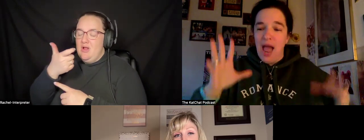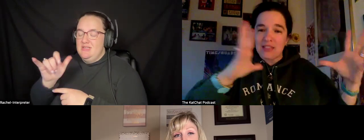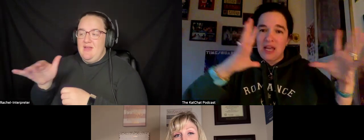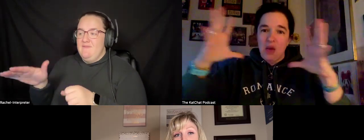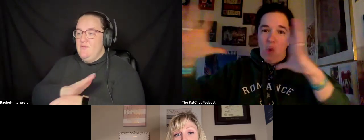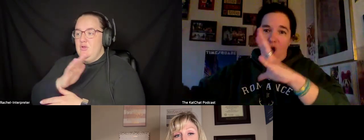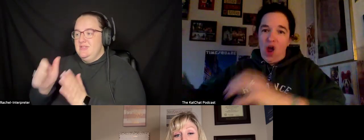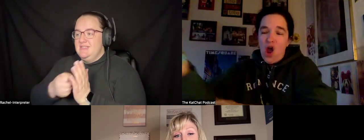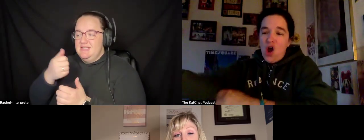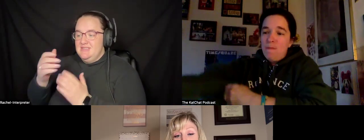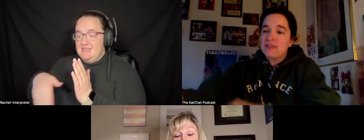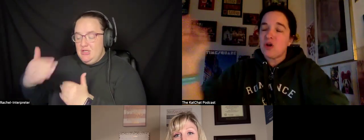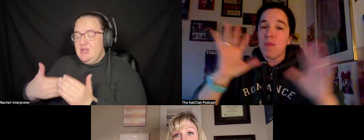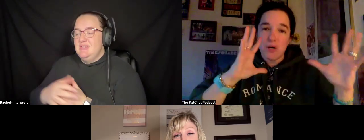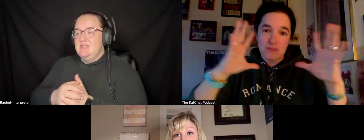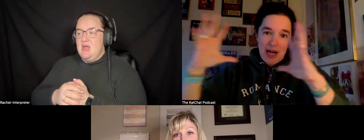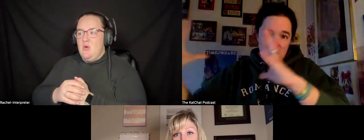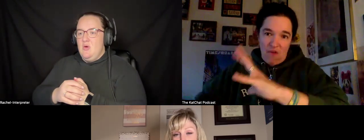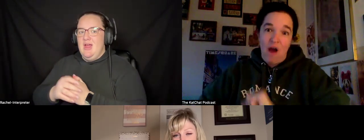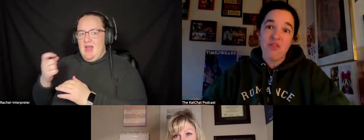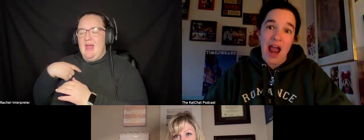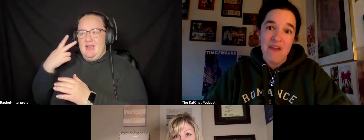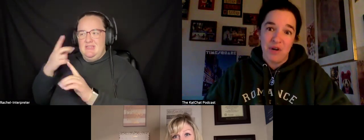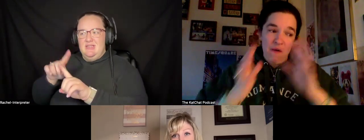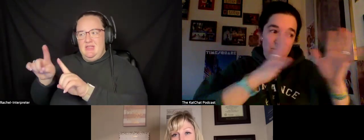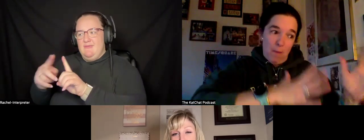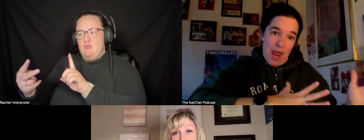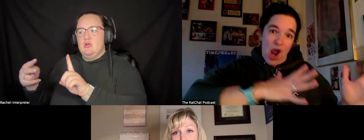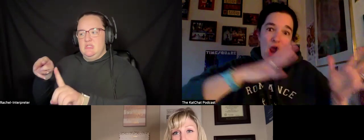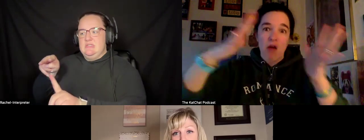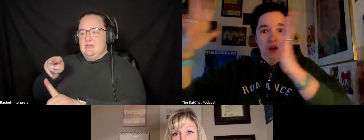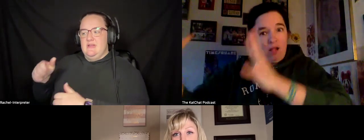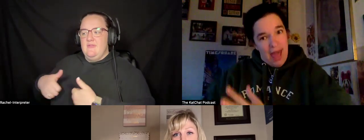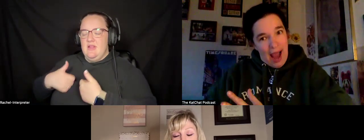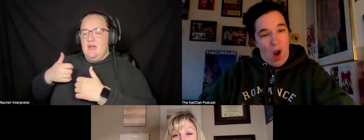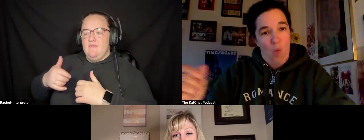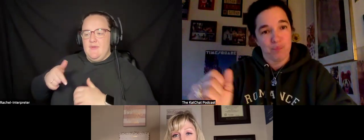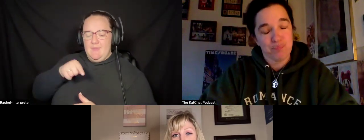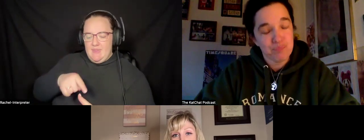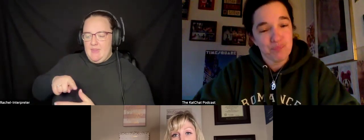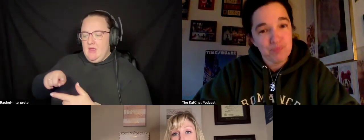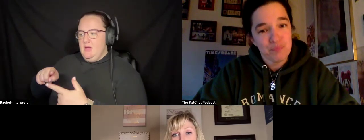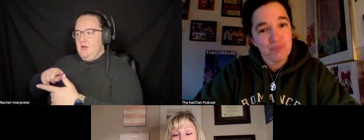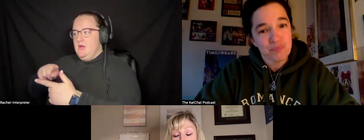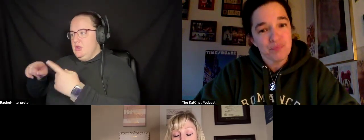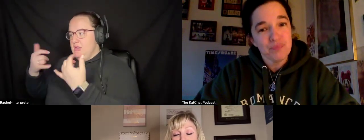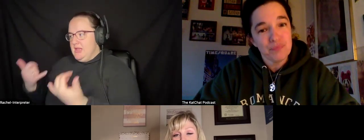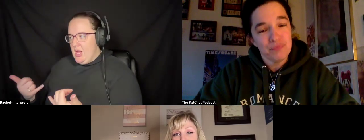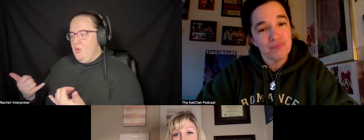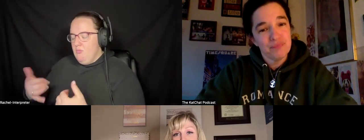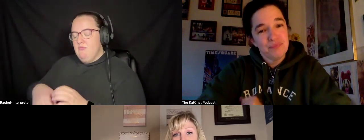so I could see where her perspective of life from there until now.